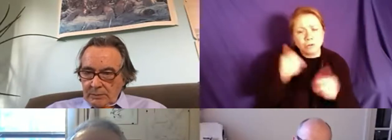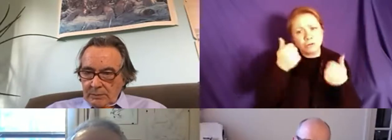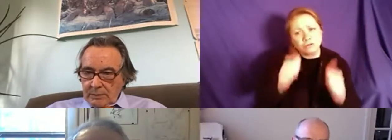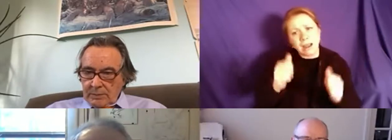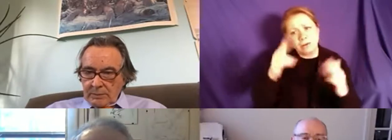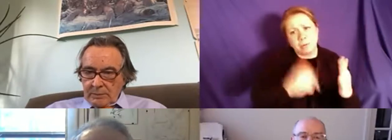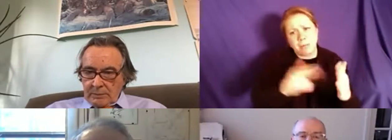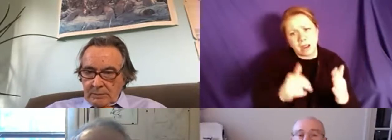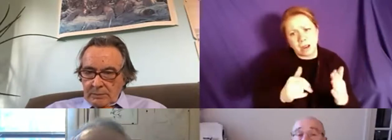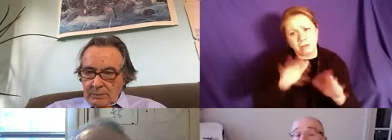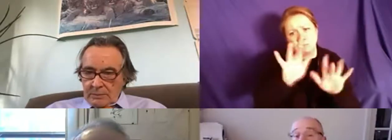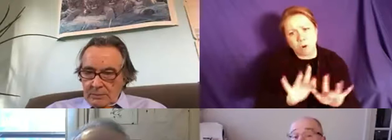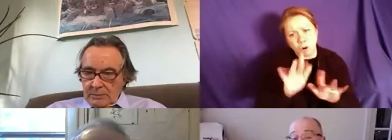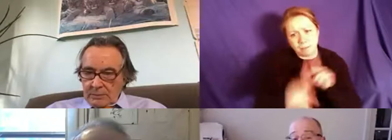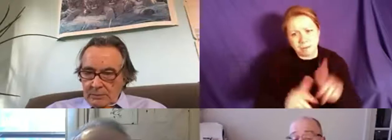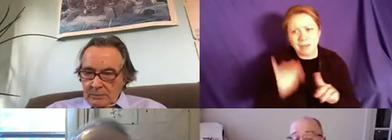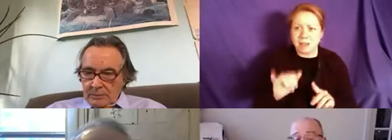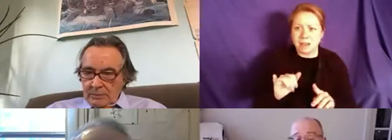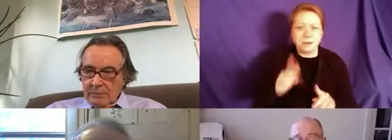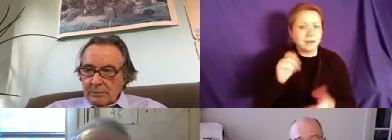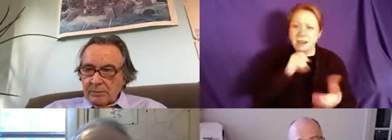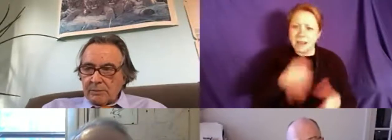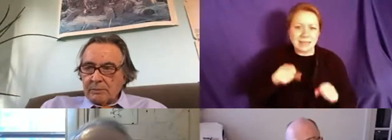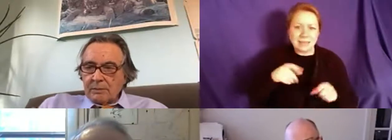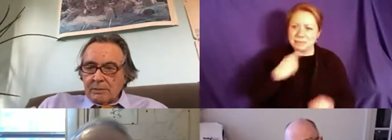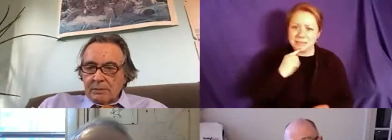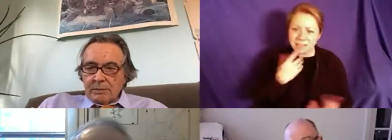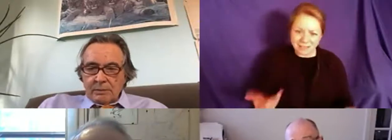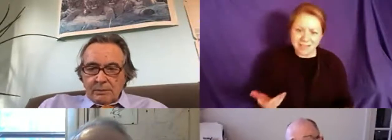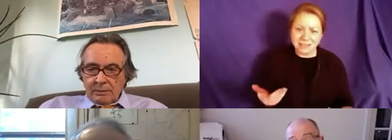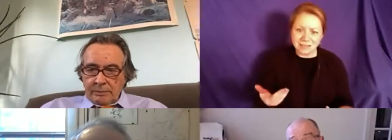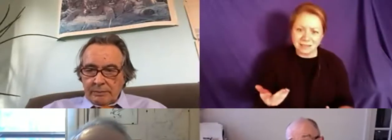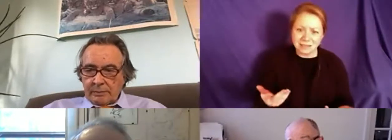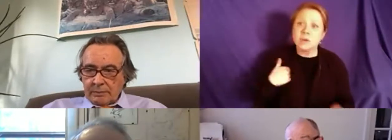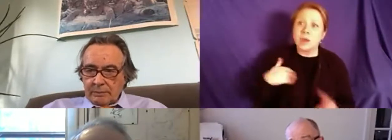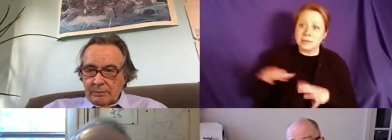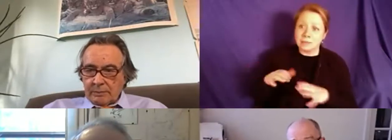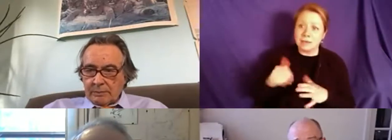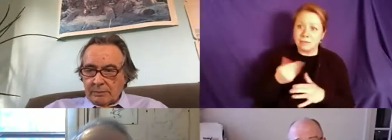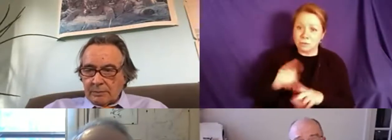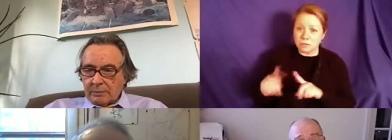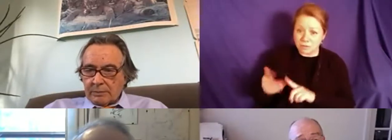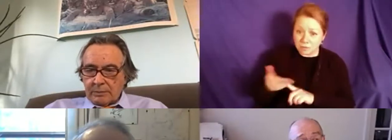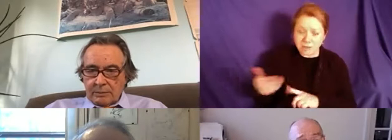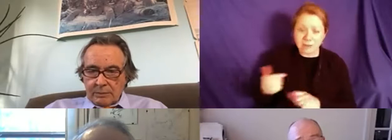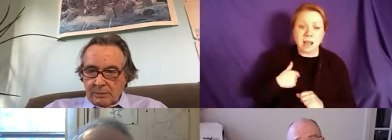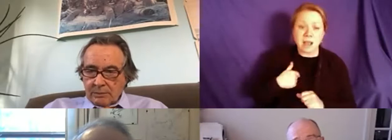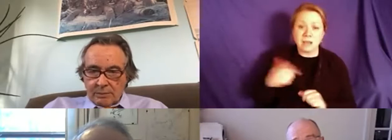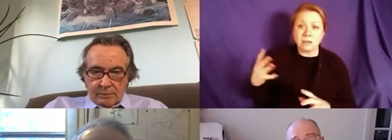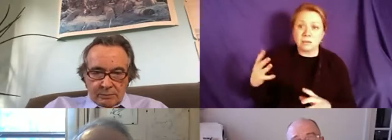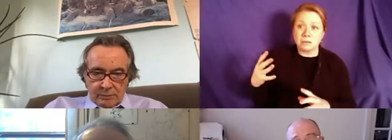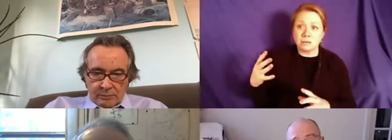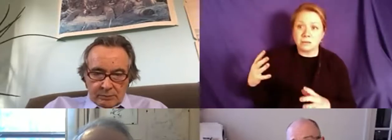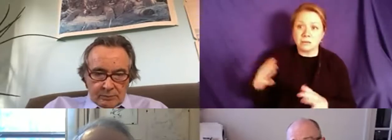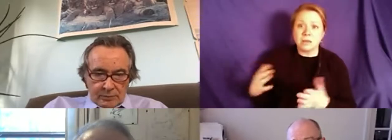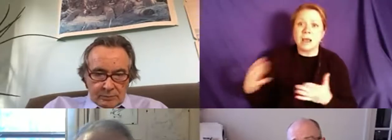painting. And artists weren't being taken seriously. So I did a couple of things. I gathered a book called